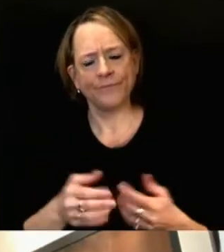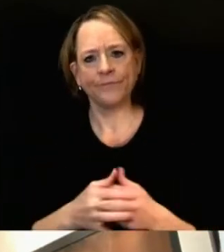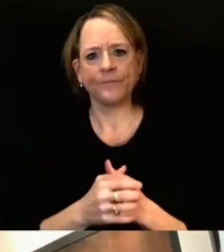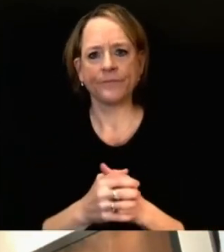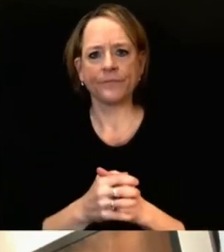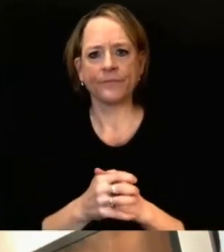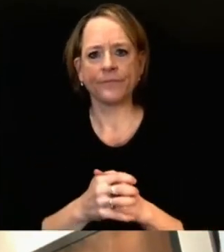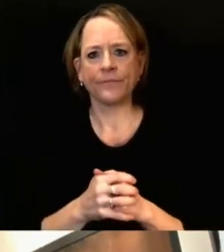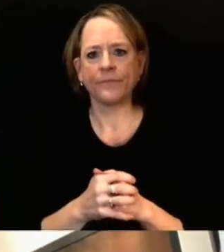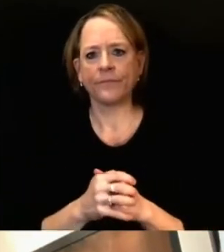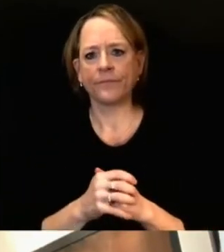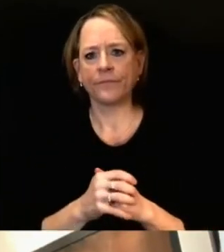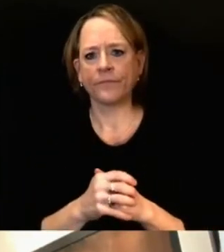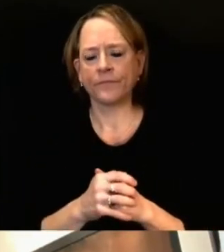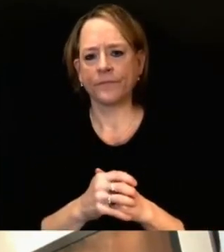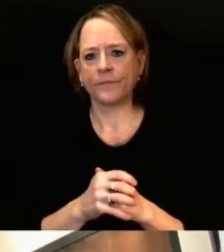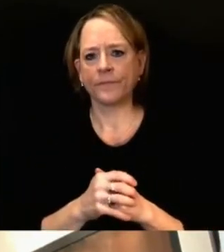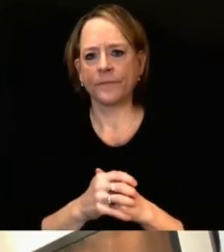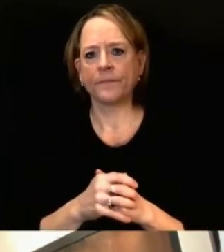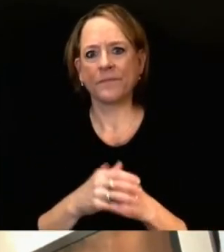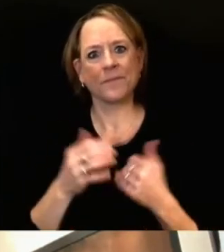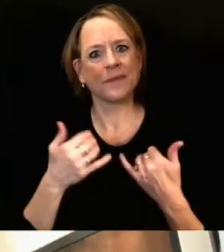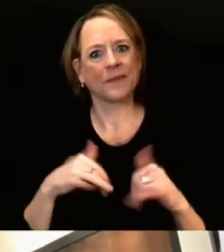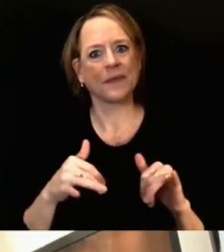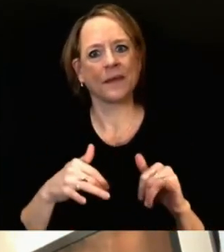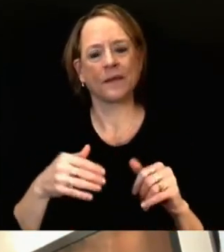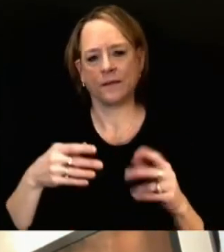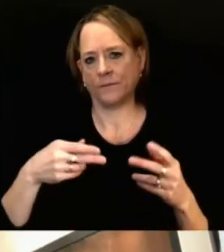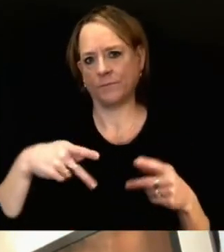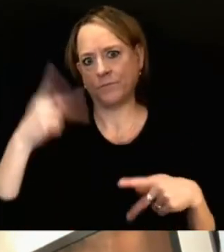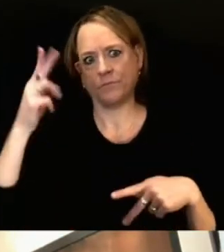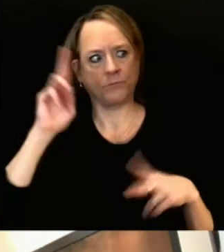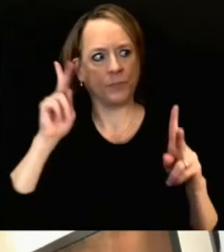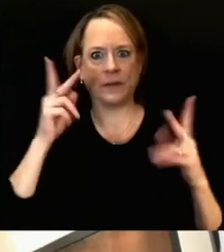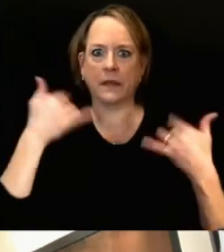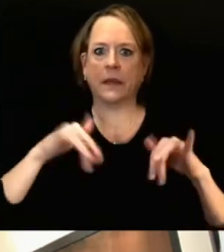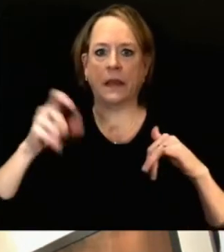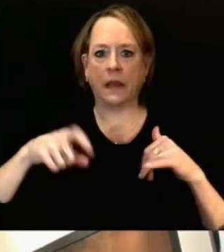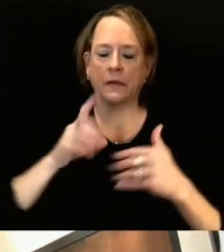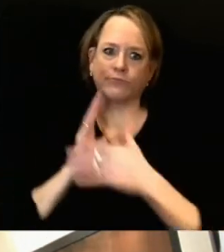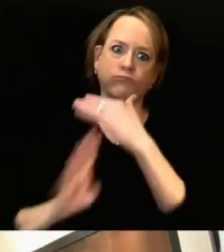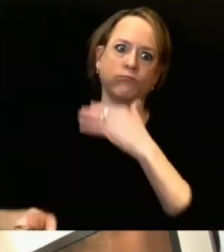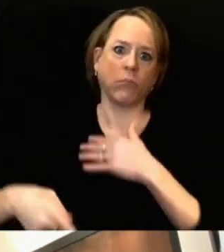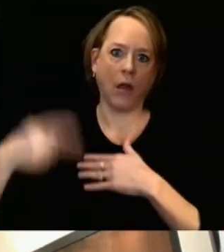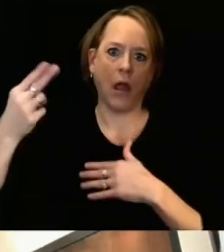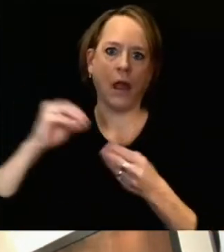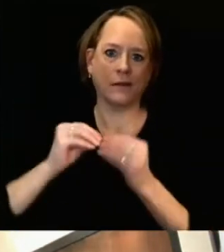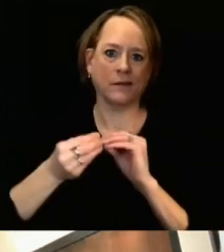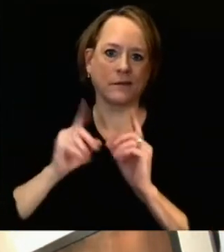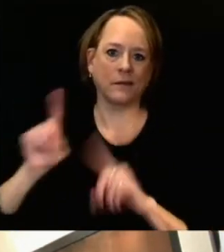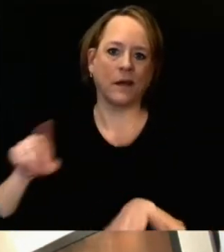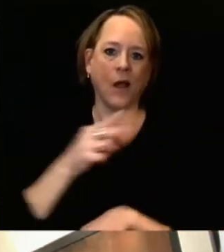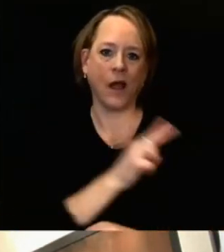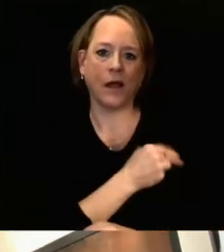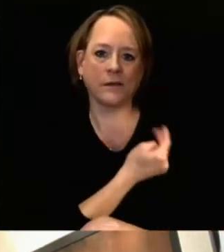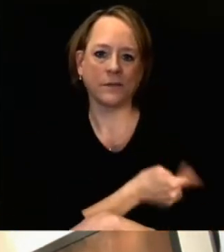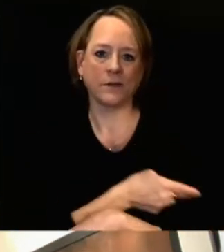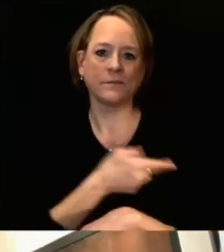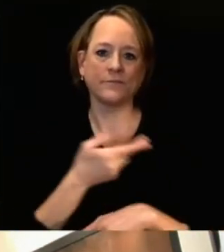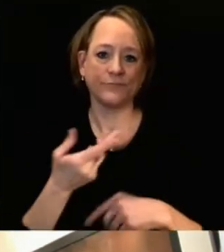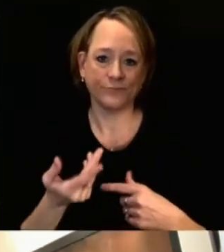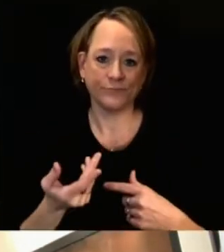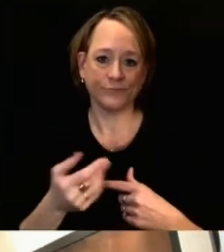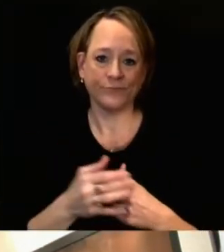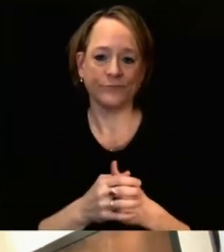ever been. So it's that there's two sides of the coin. Many more people are getting infected,